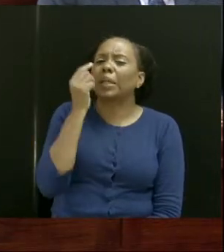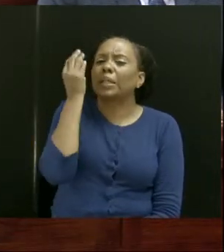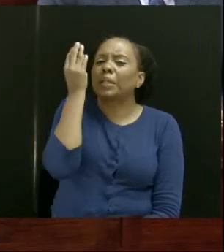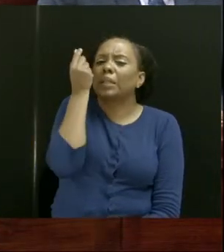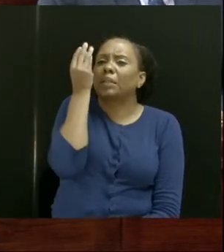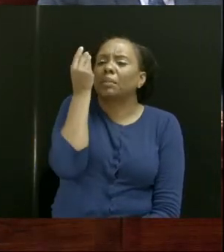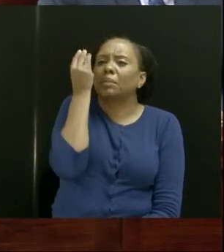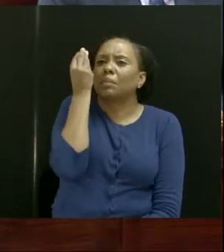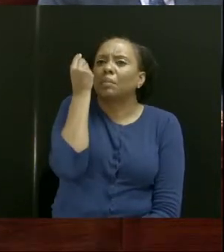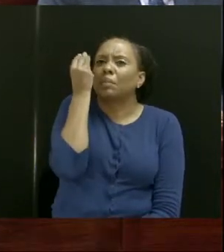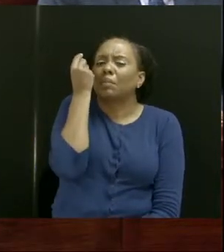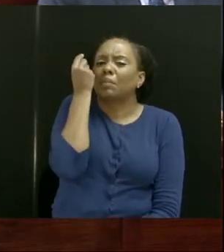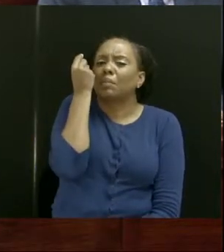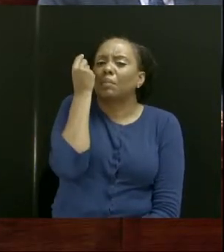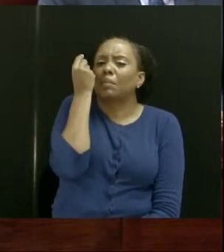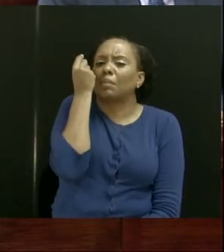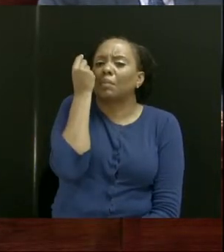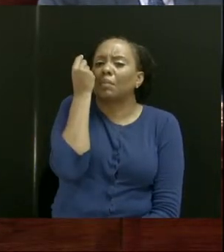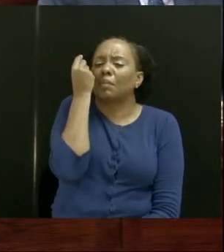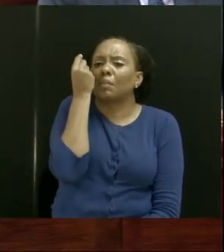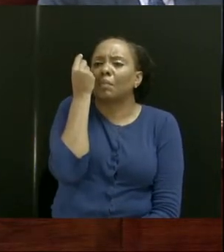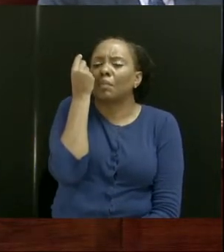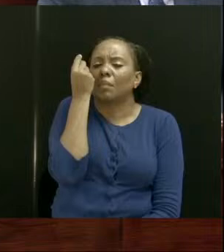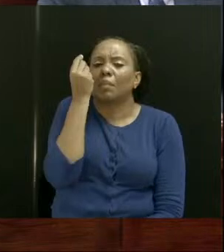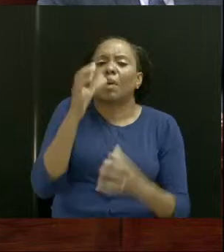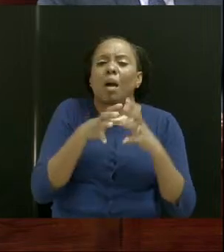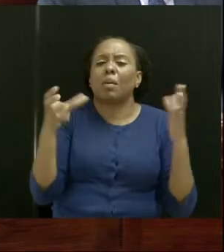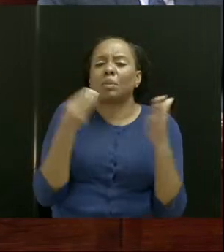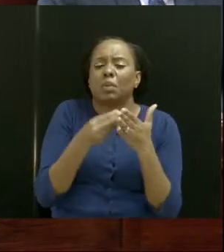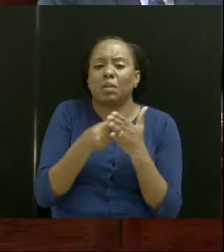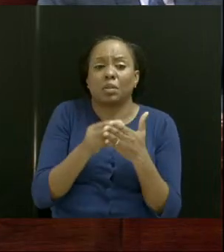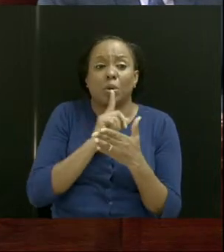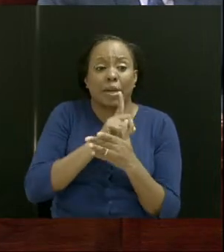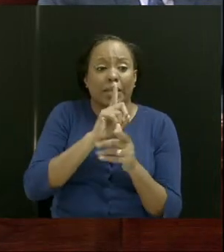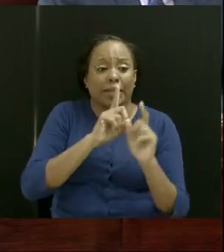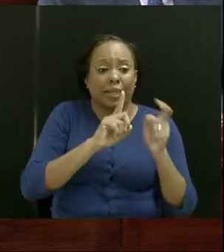11 million or so to the BIDC,